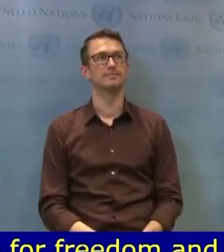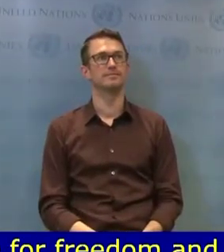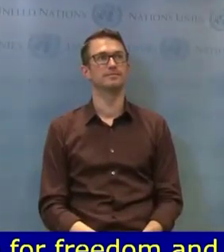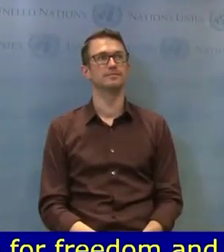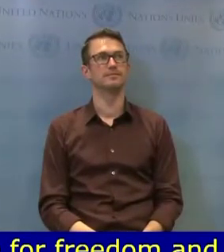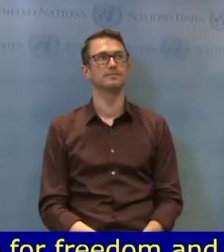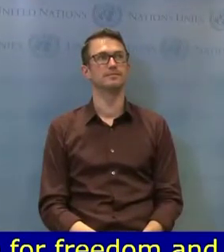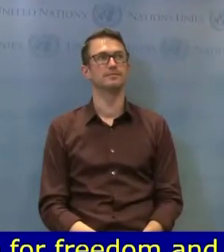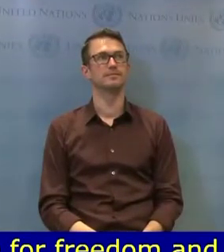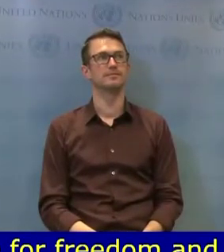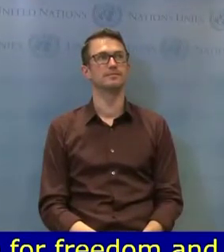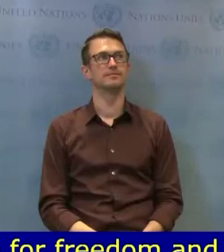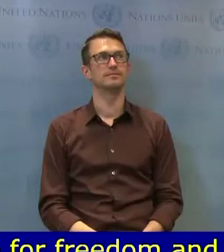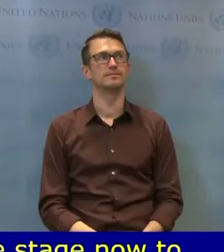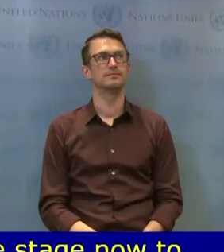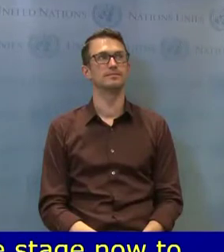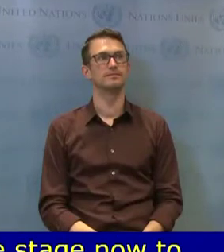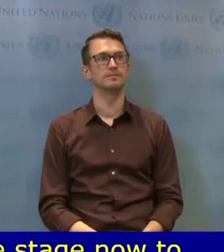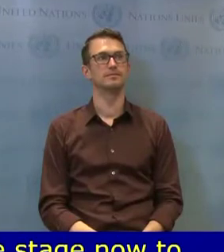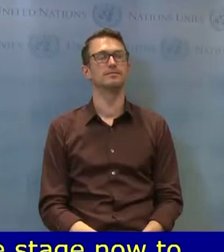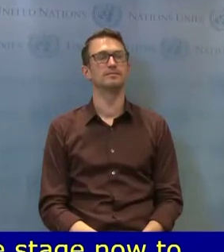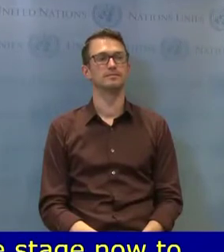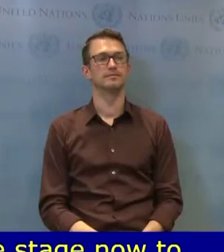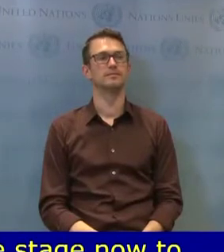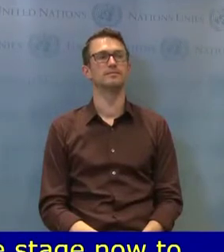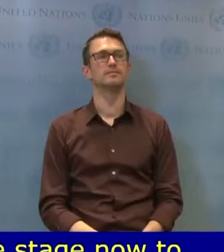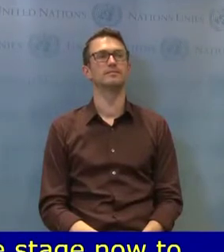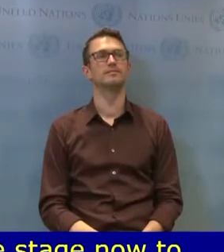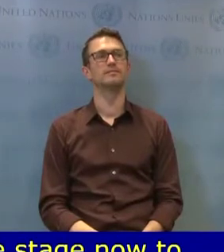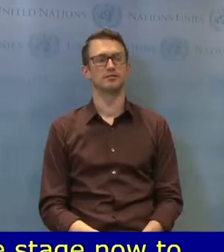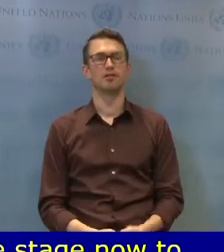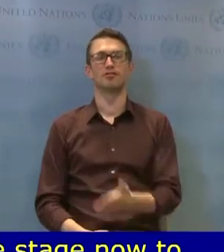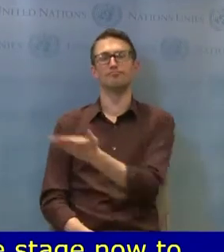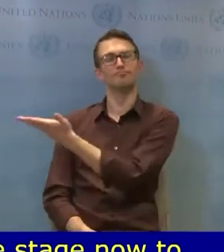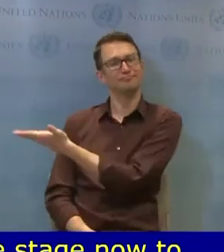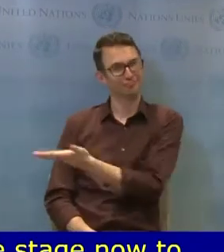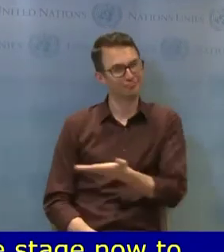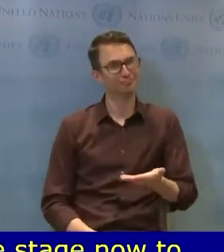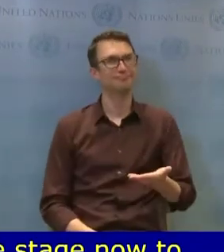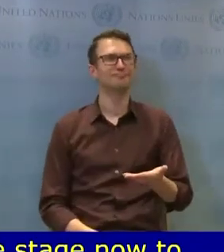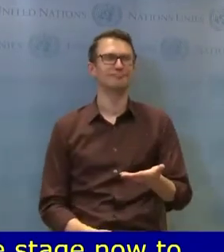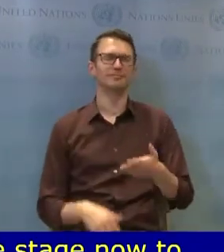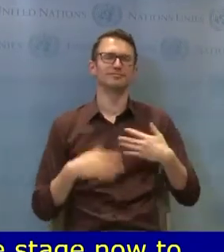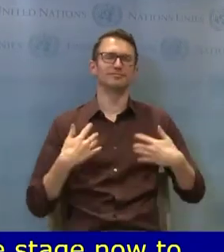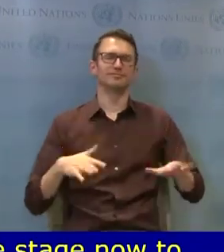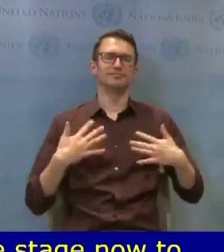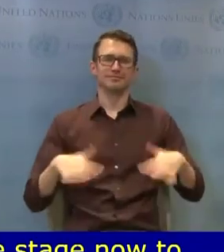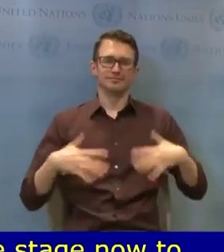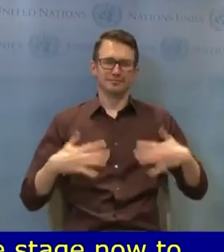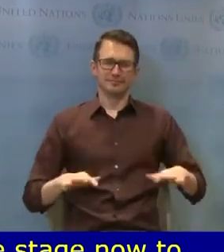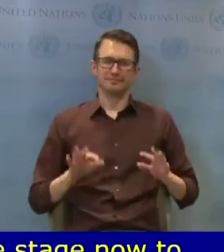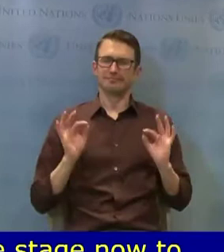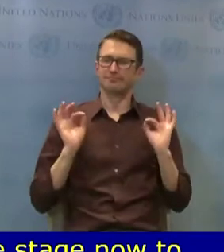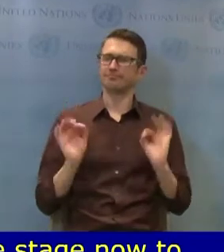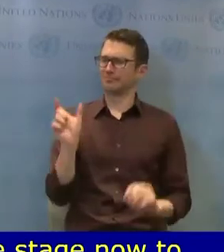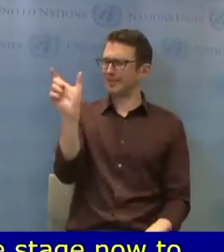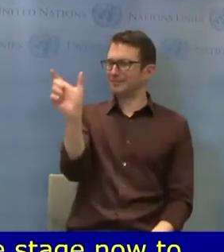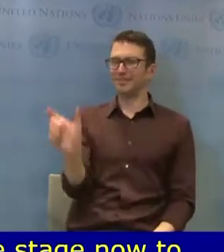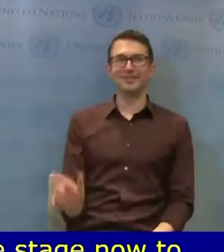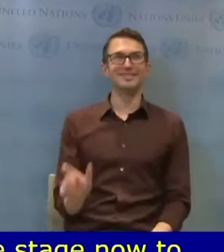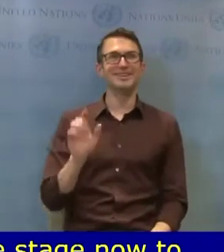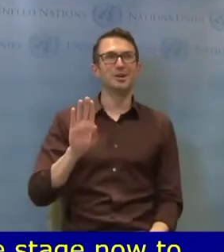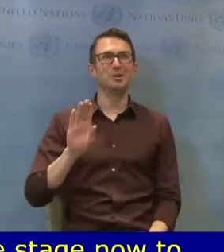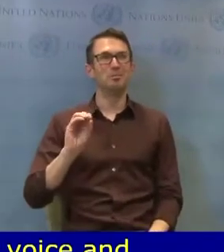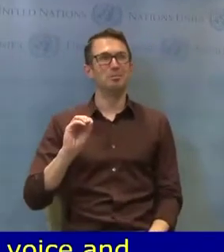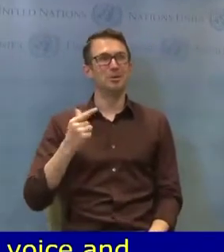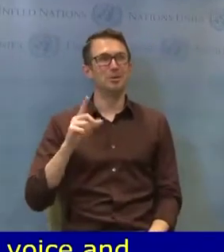Please join me in welcoming the talented Bulgarian singer, Ms. Bogdana Petrova, who will perform two Bulgarian songs,